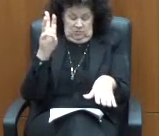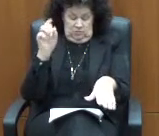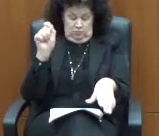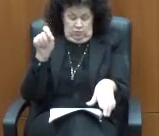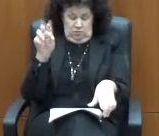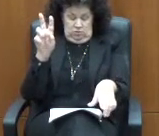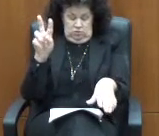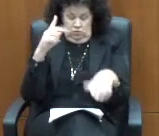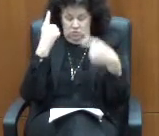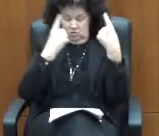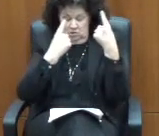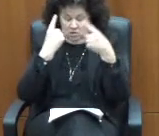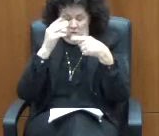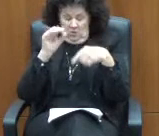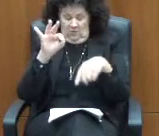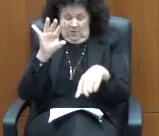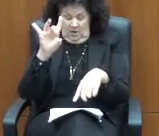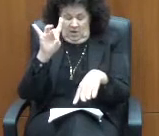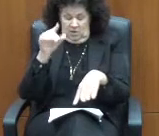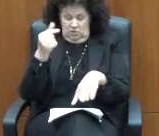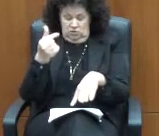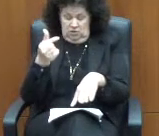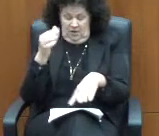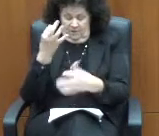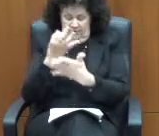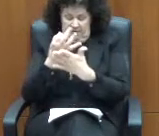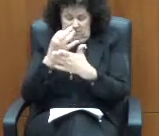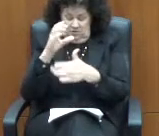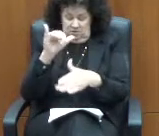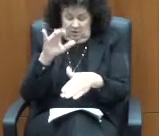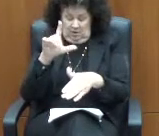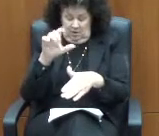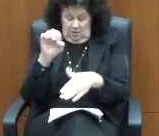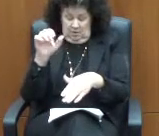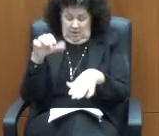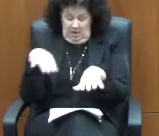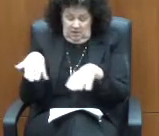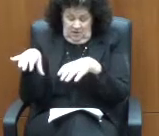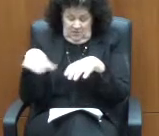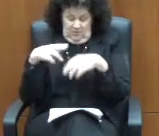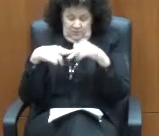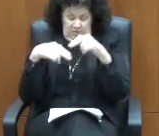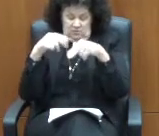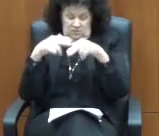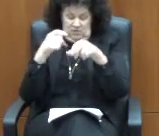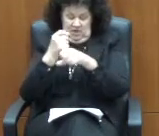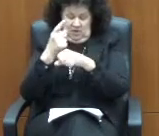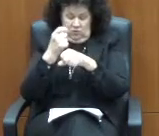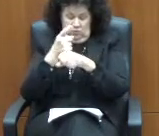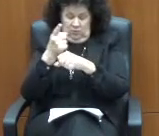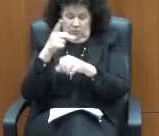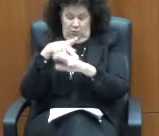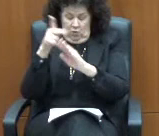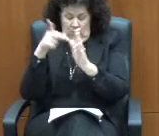6.2, consideration of AT funding cycle activities, building the annual program and budget for fiscal